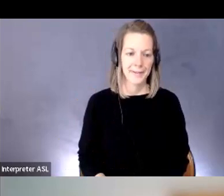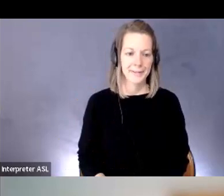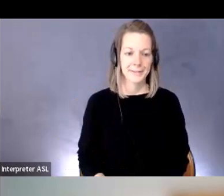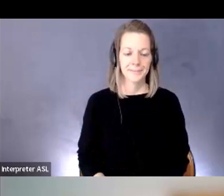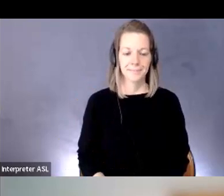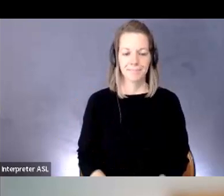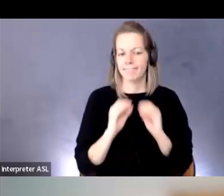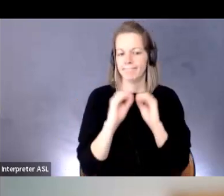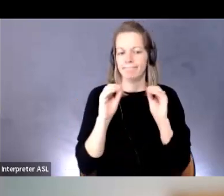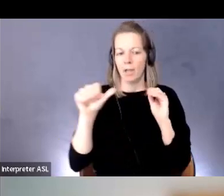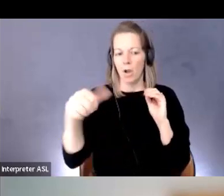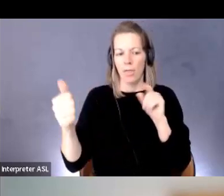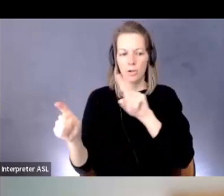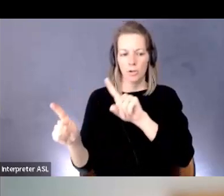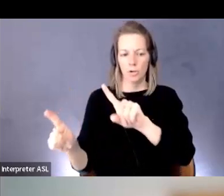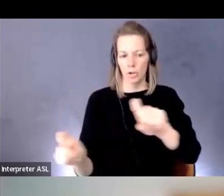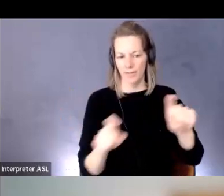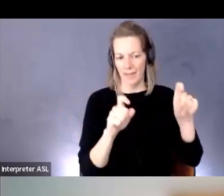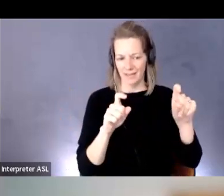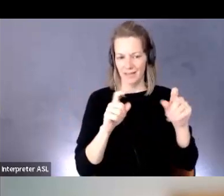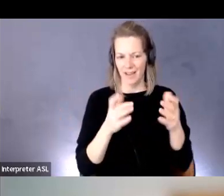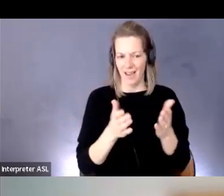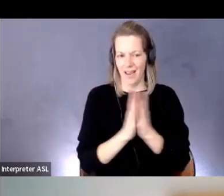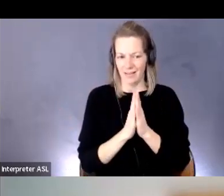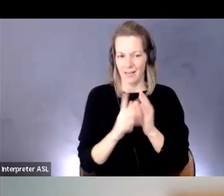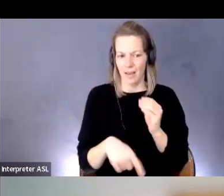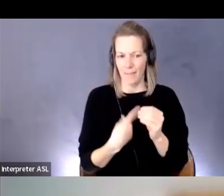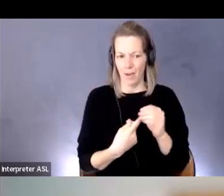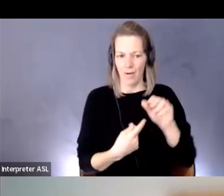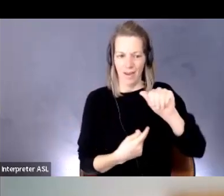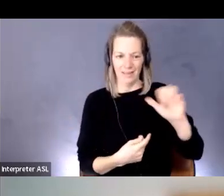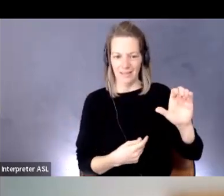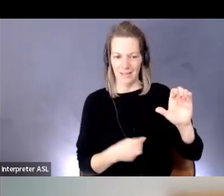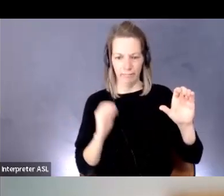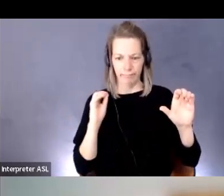No other surveys that ask about us ask about AAC access.